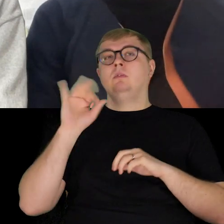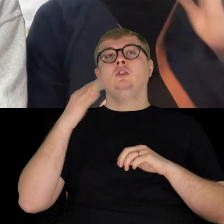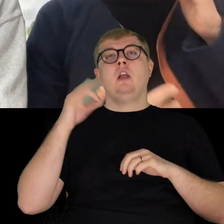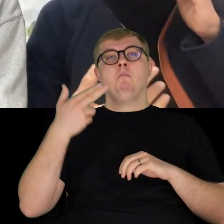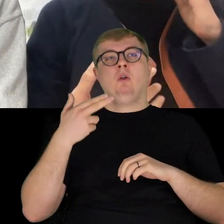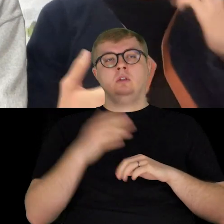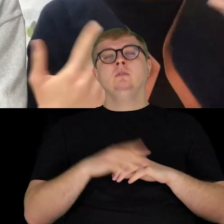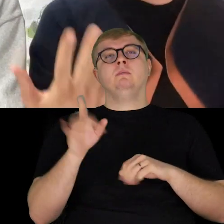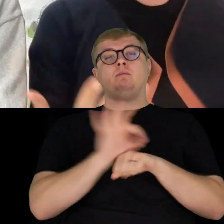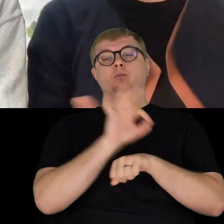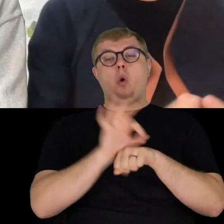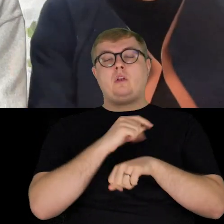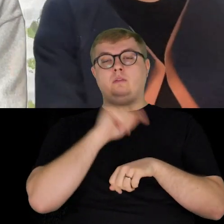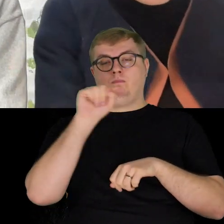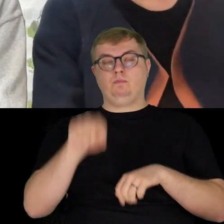her research question